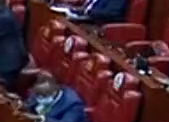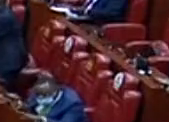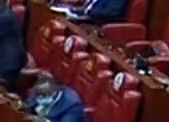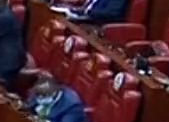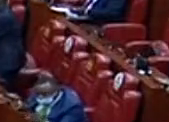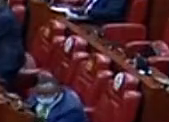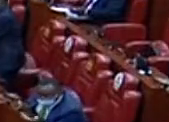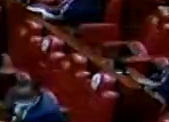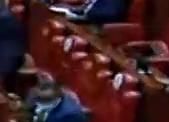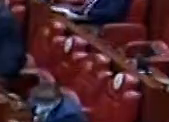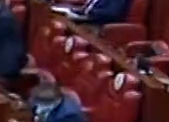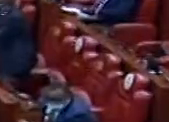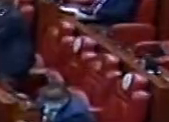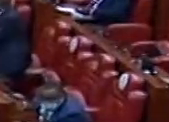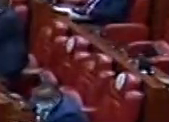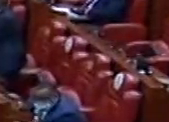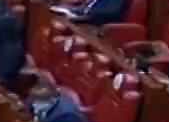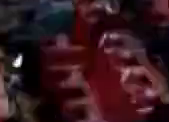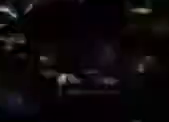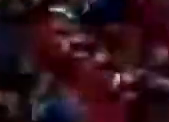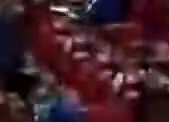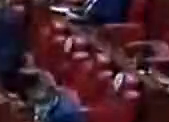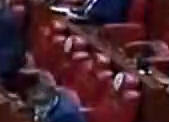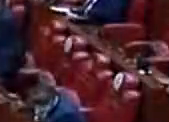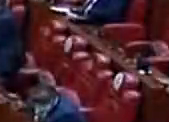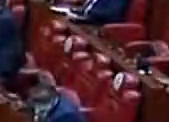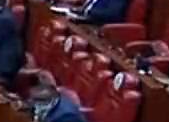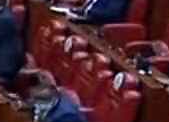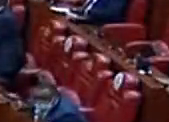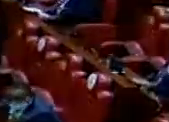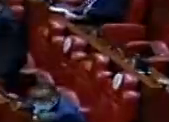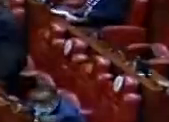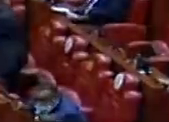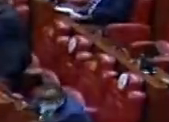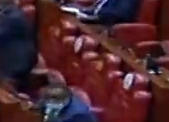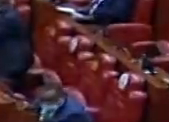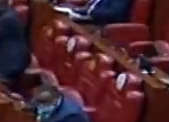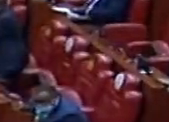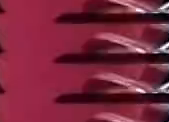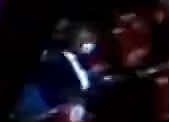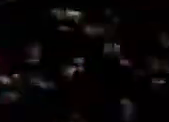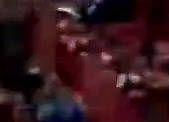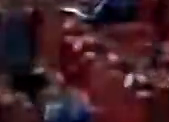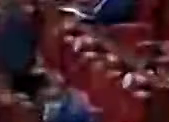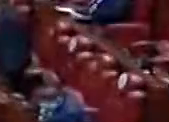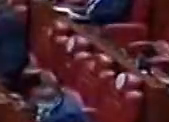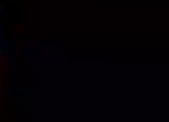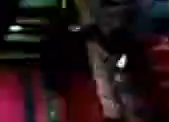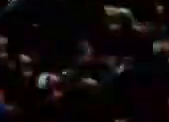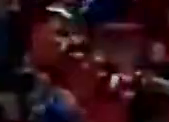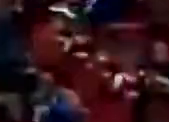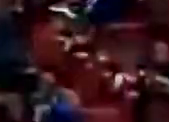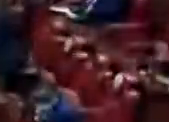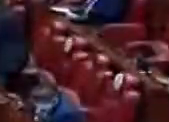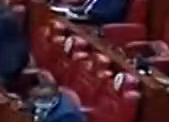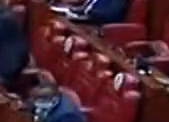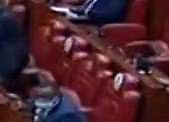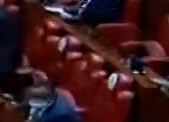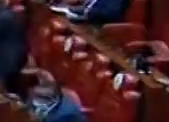Mr. Speaker. So at all material time, Mr. Speaker, there was a notification to all Kenyans that things in